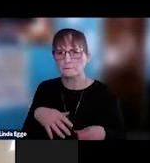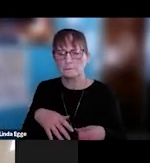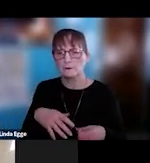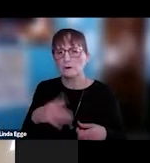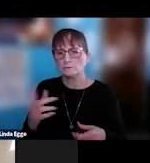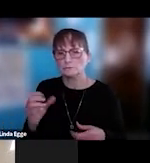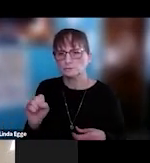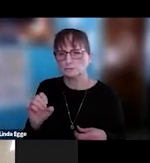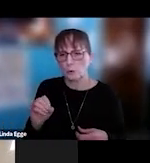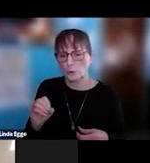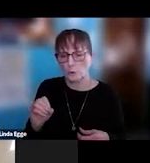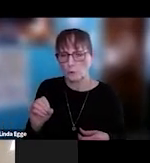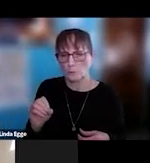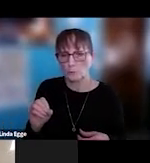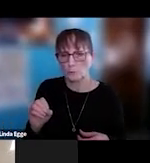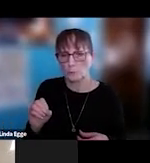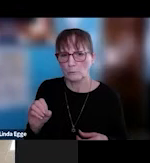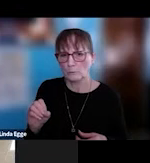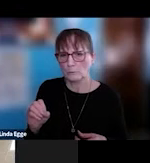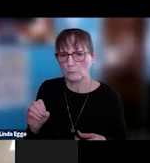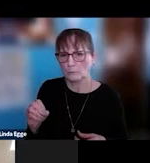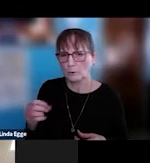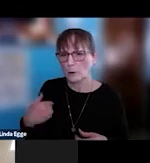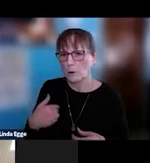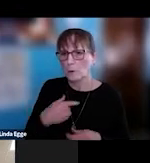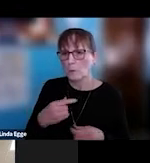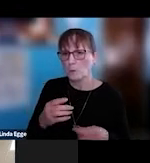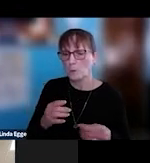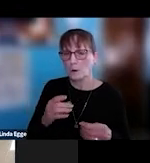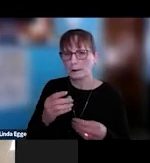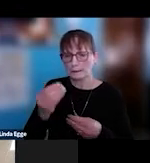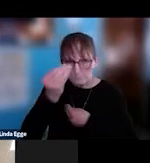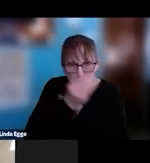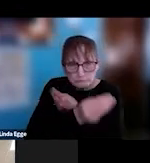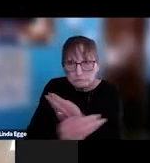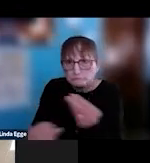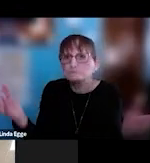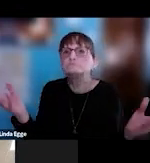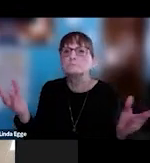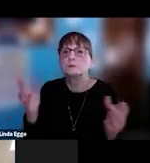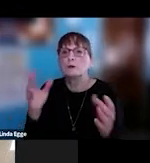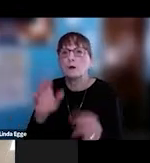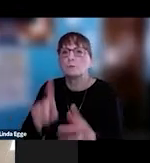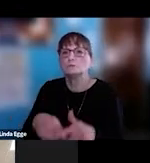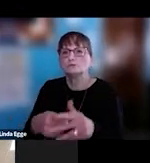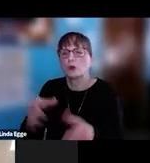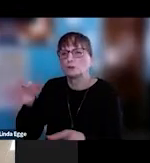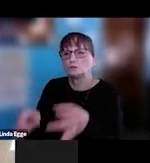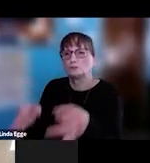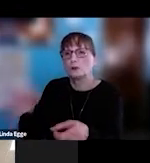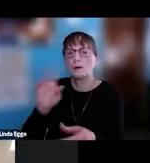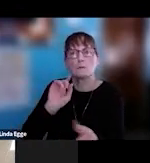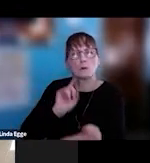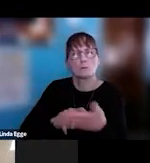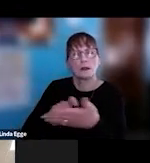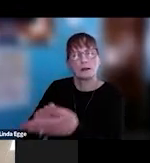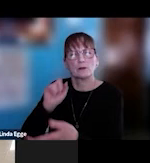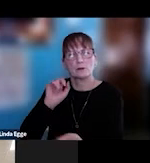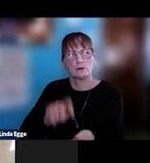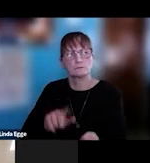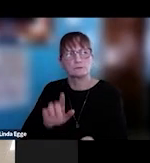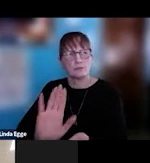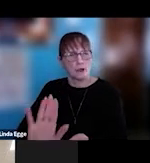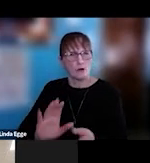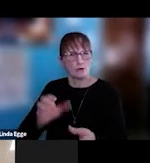so that we could kind of spread the knowledge that we had started with judiciary and recognizing so much of what they were seeing in their